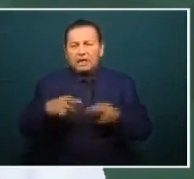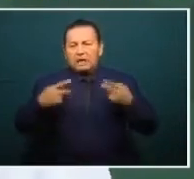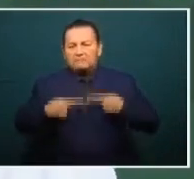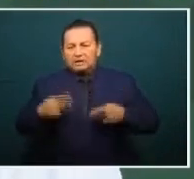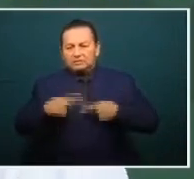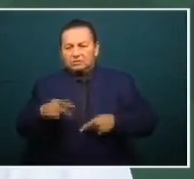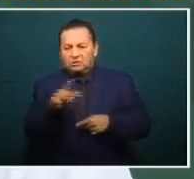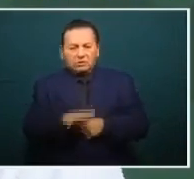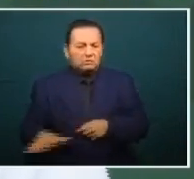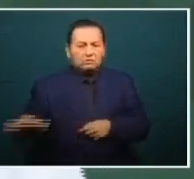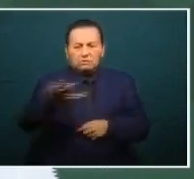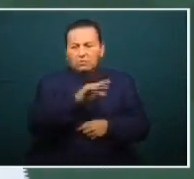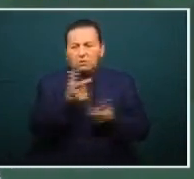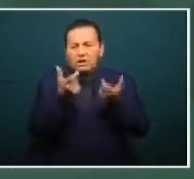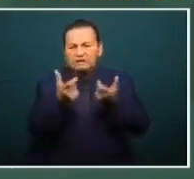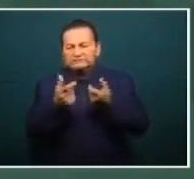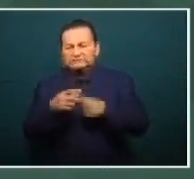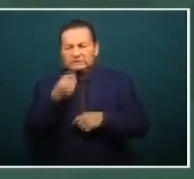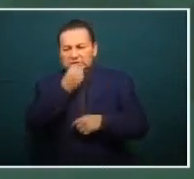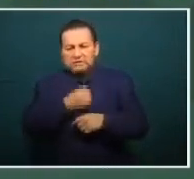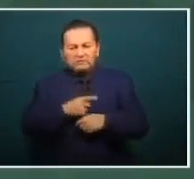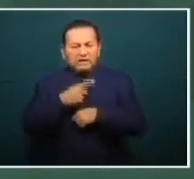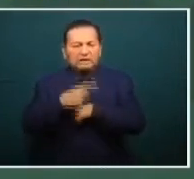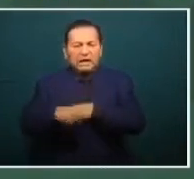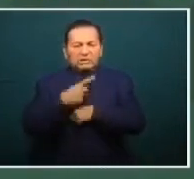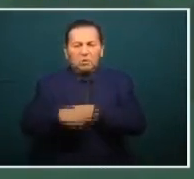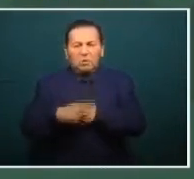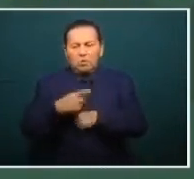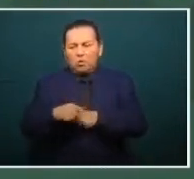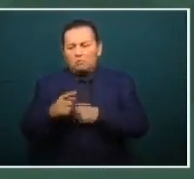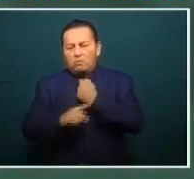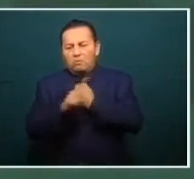to our economy of the people,